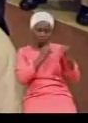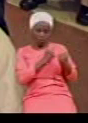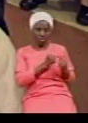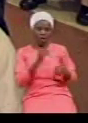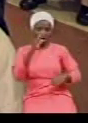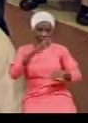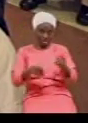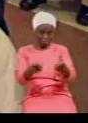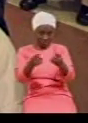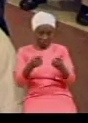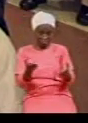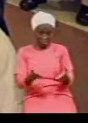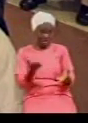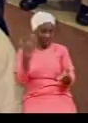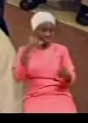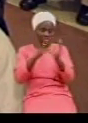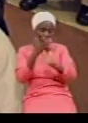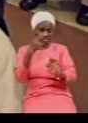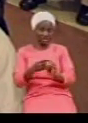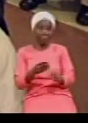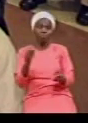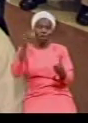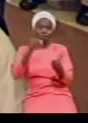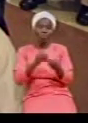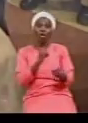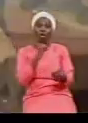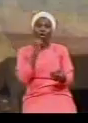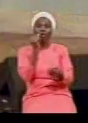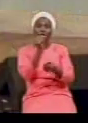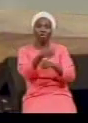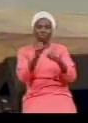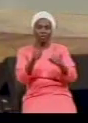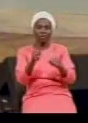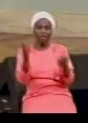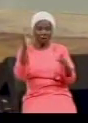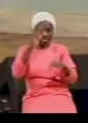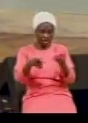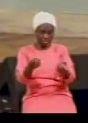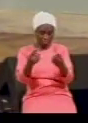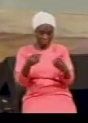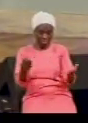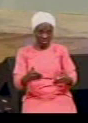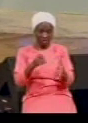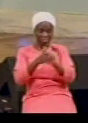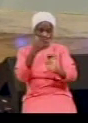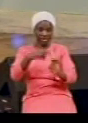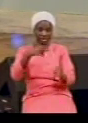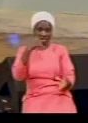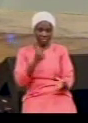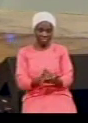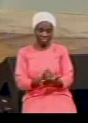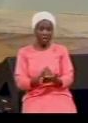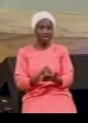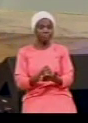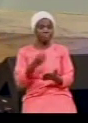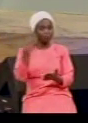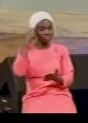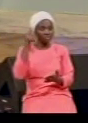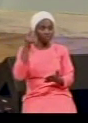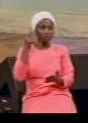came, more unconquerable than you came. For thus shall the Lord